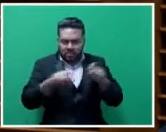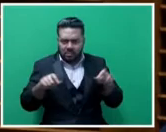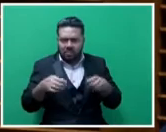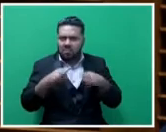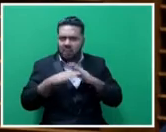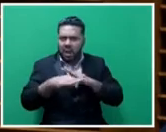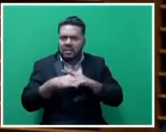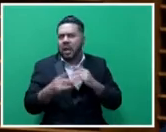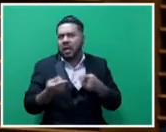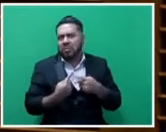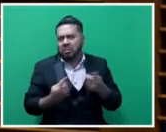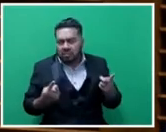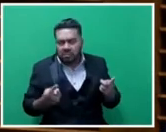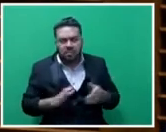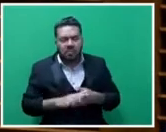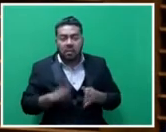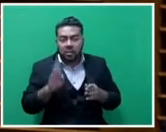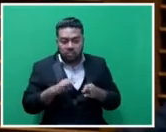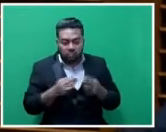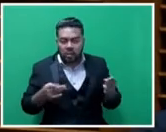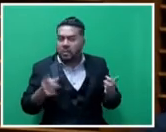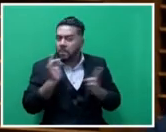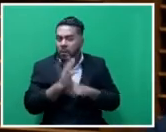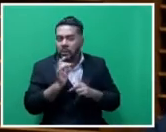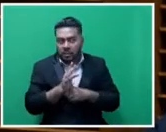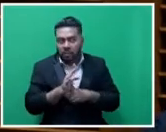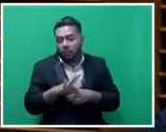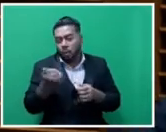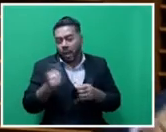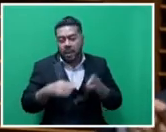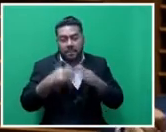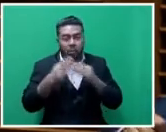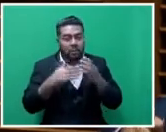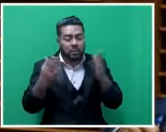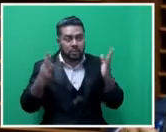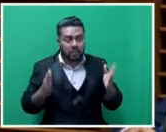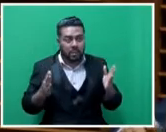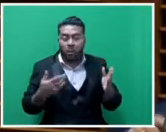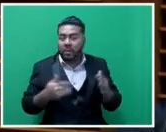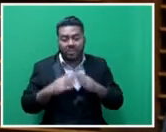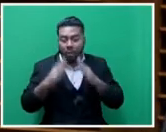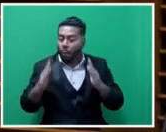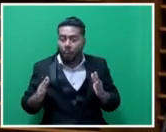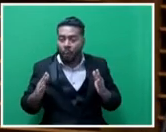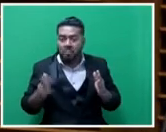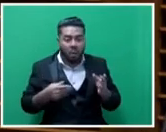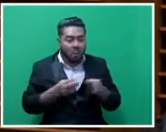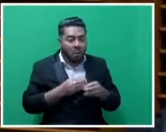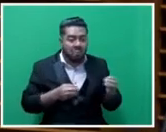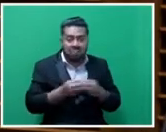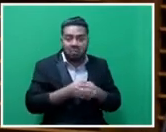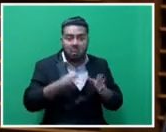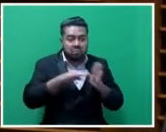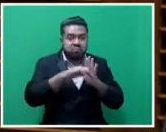So these mentioned materials are actually critical components of any building that's being built, whether it's a home or whether it's a